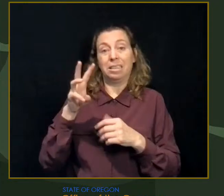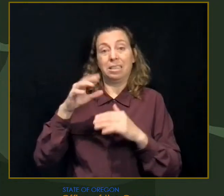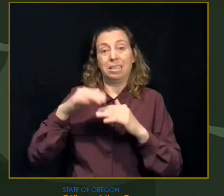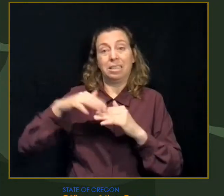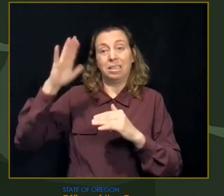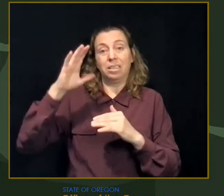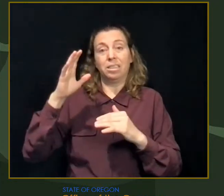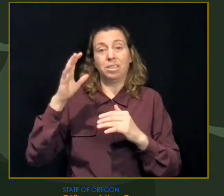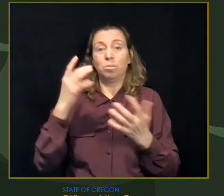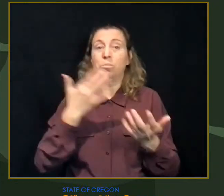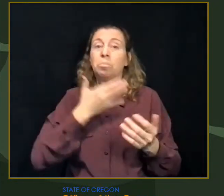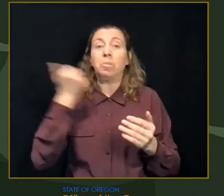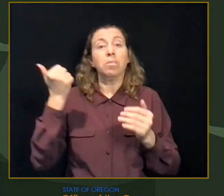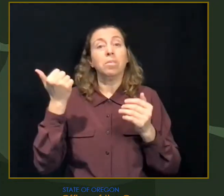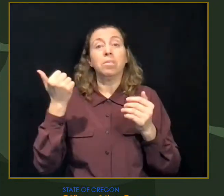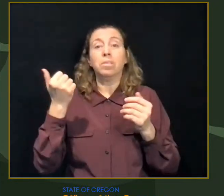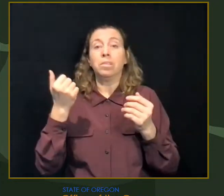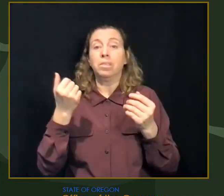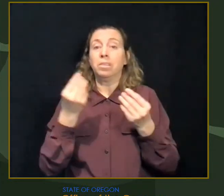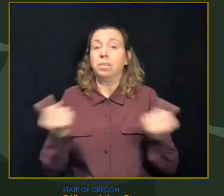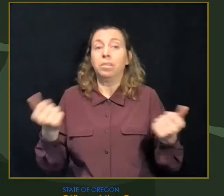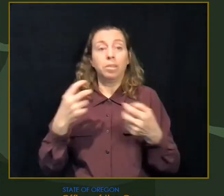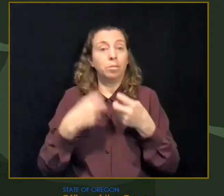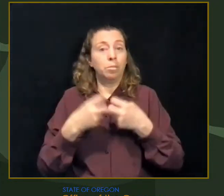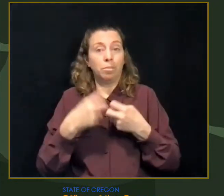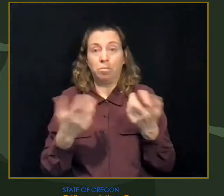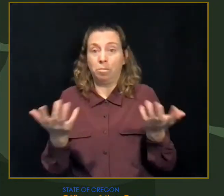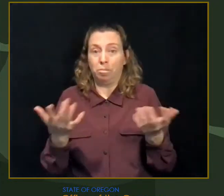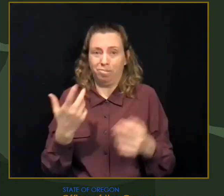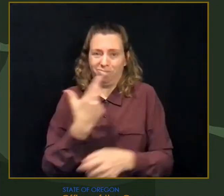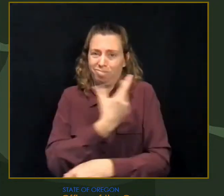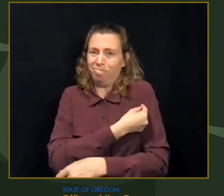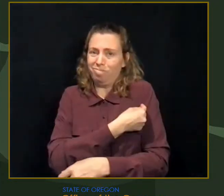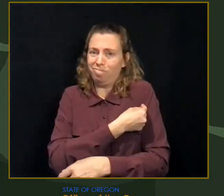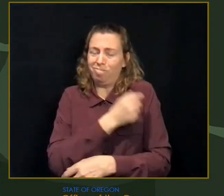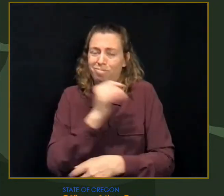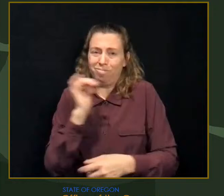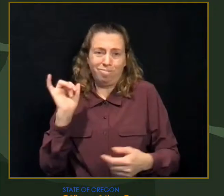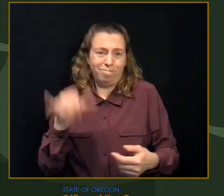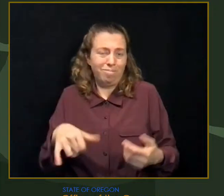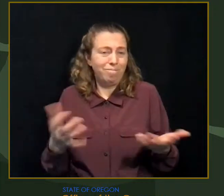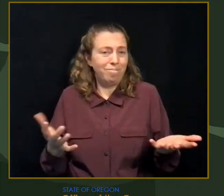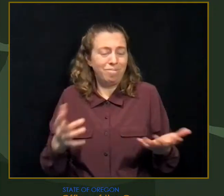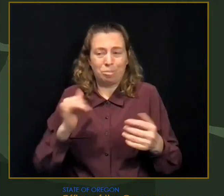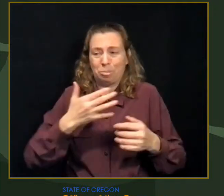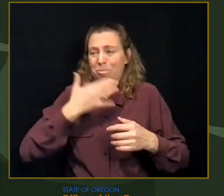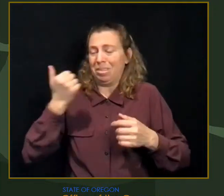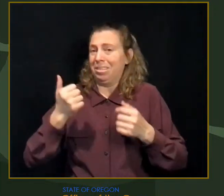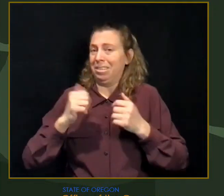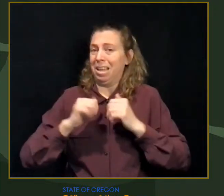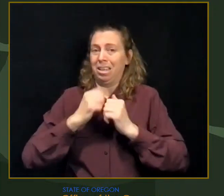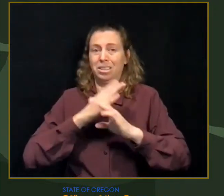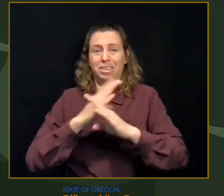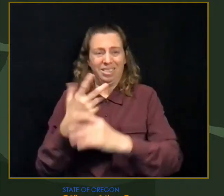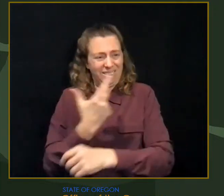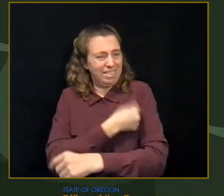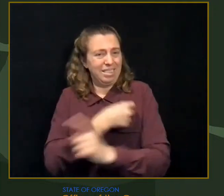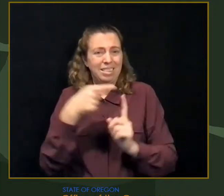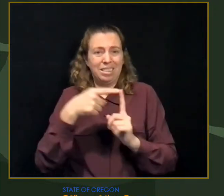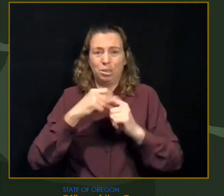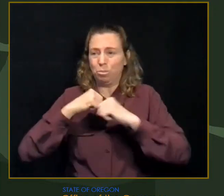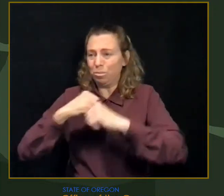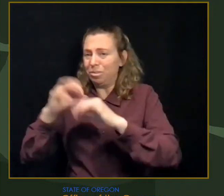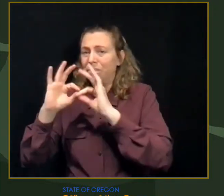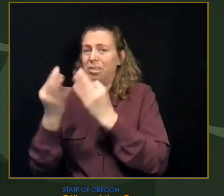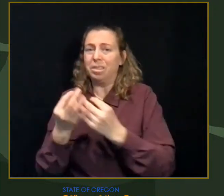are to get vaccinated. It's the best way to protect your loved ones, your family members, and our vulnerable community